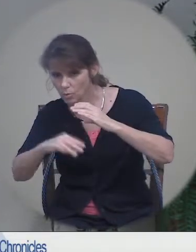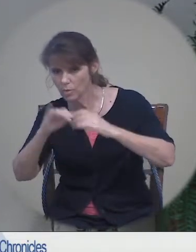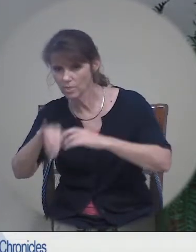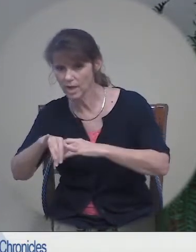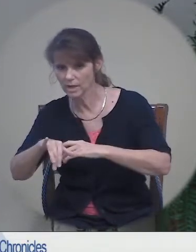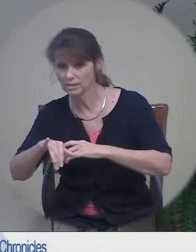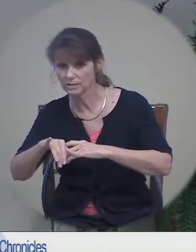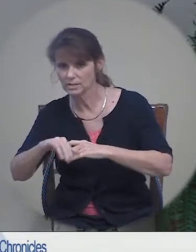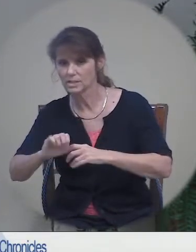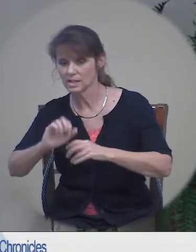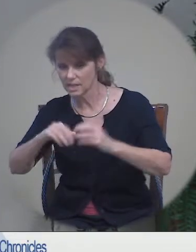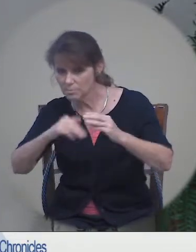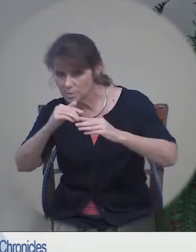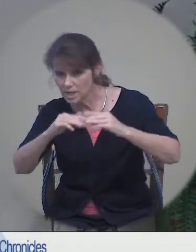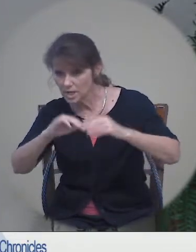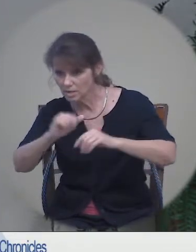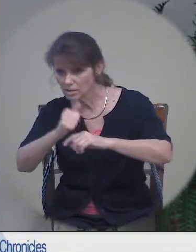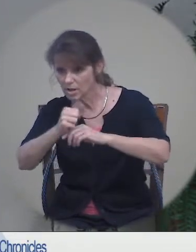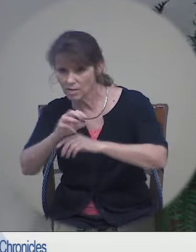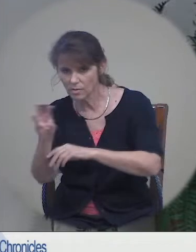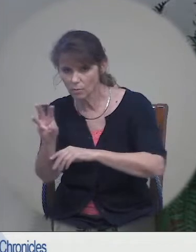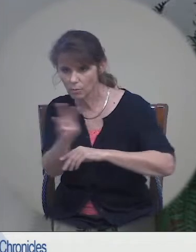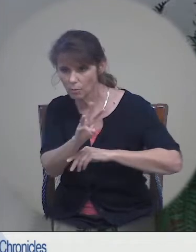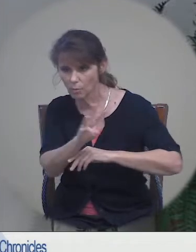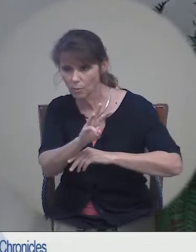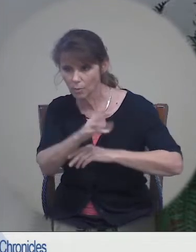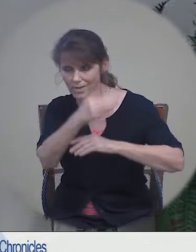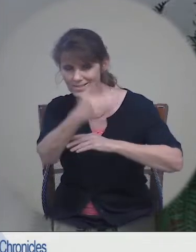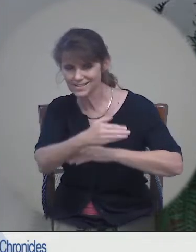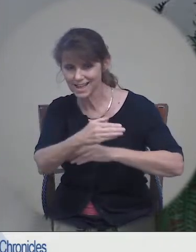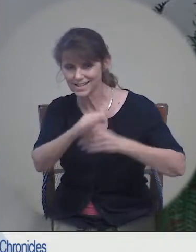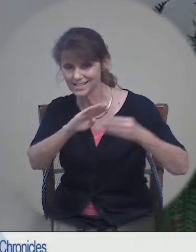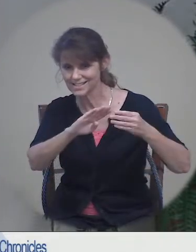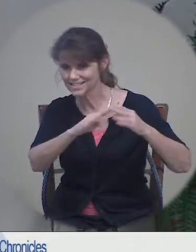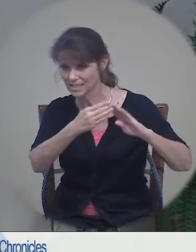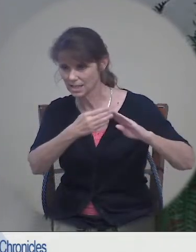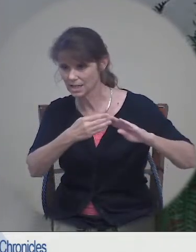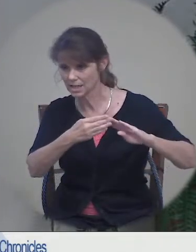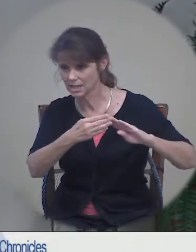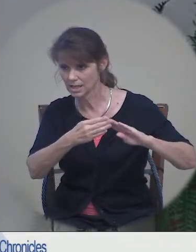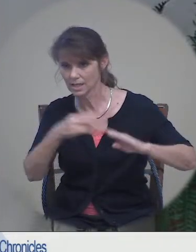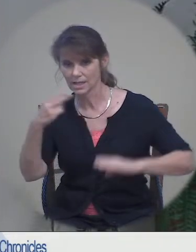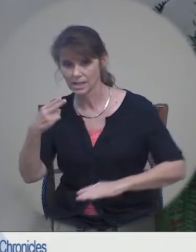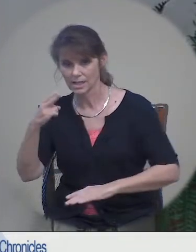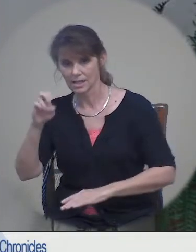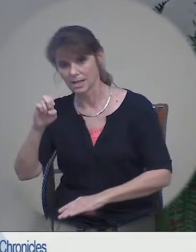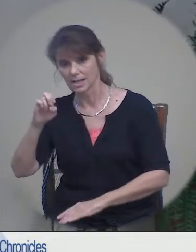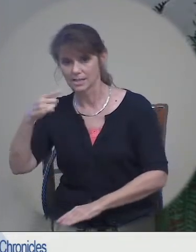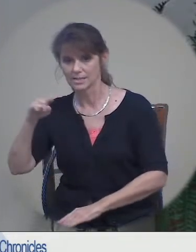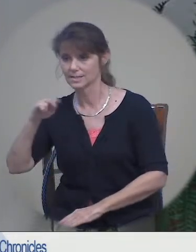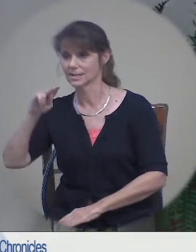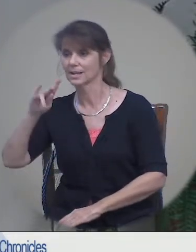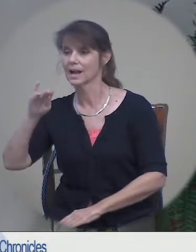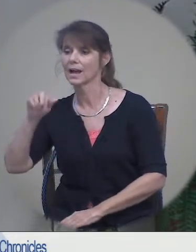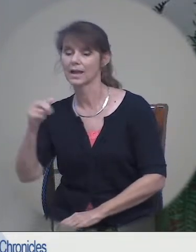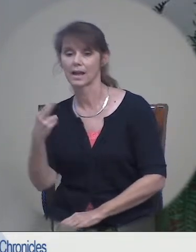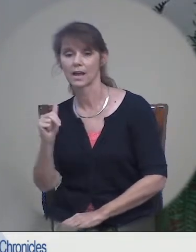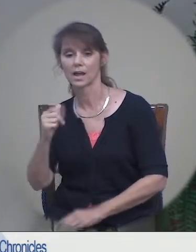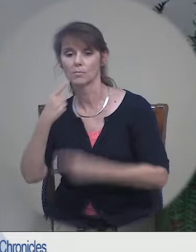and directed them to the west side of the city of David. And Hezekiah prospered in all that he